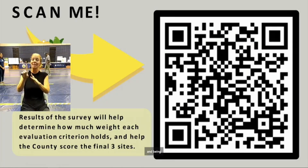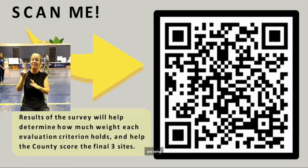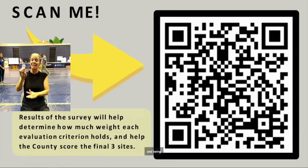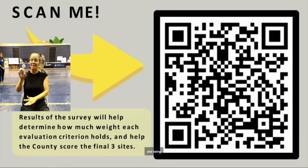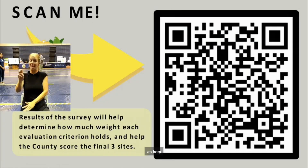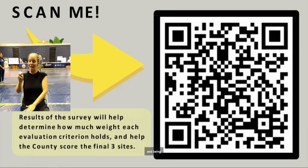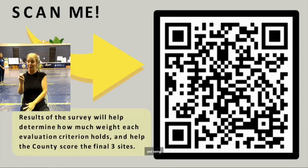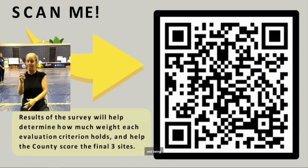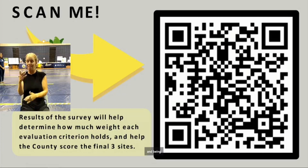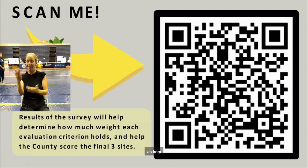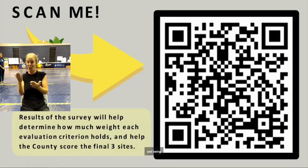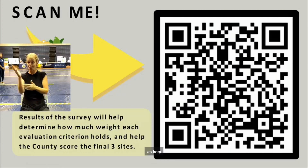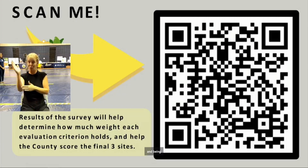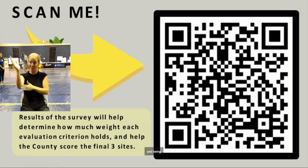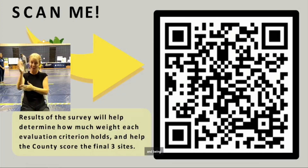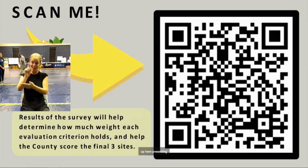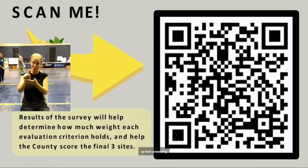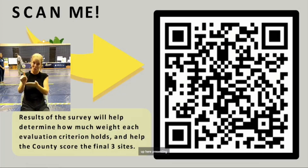here presenting,